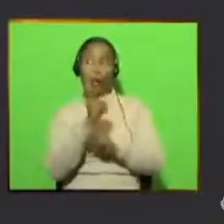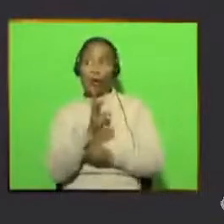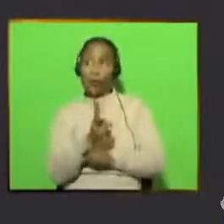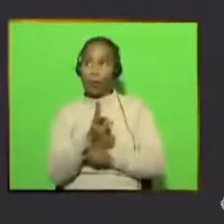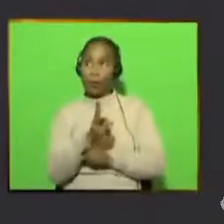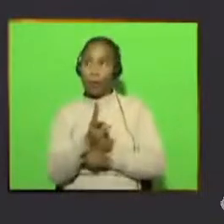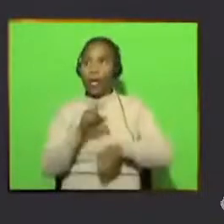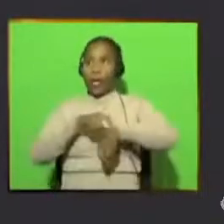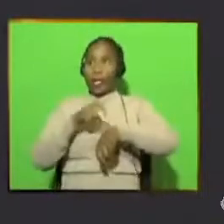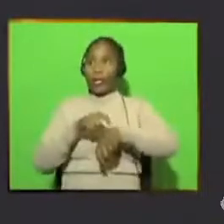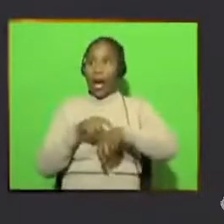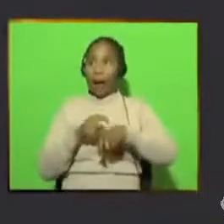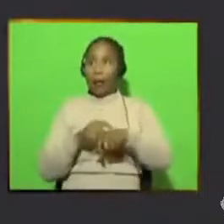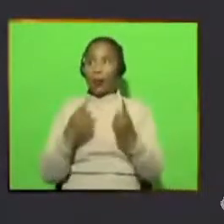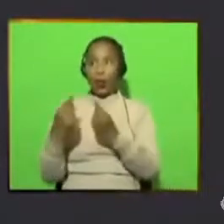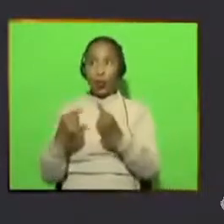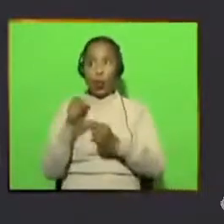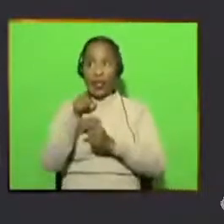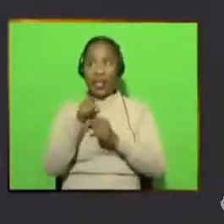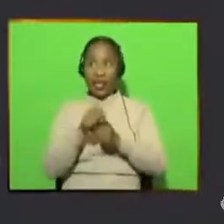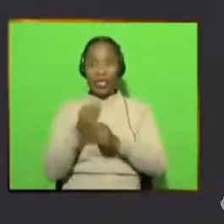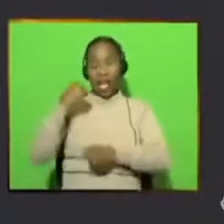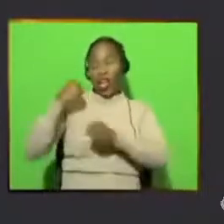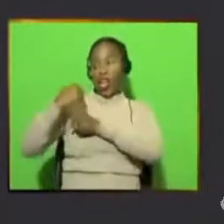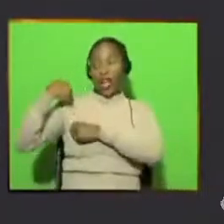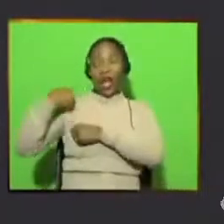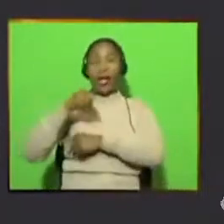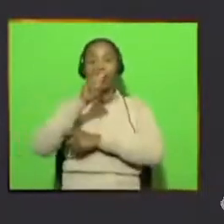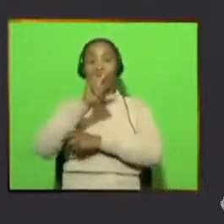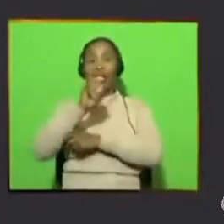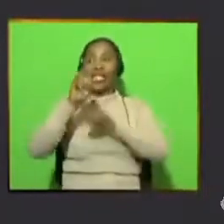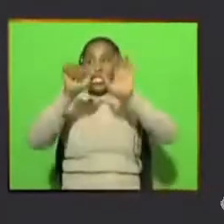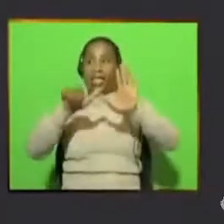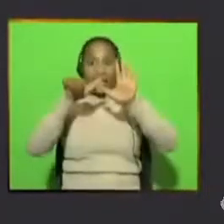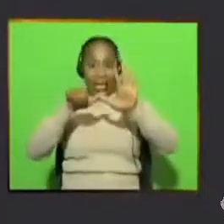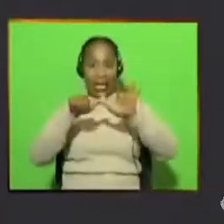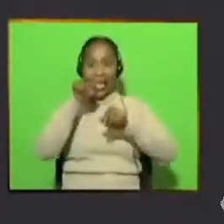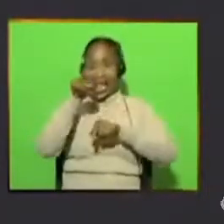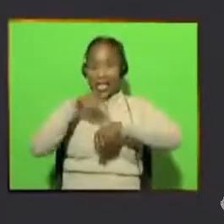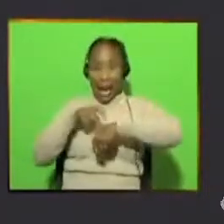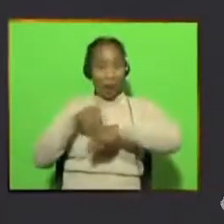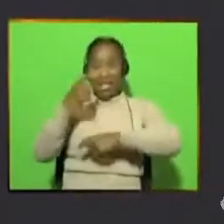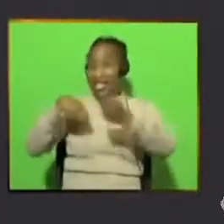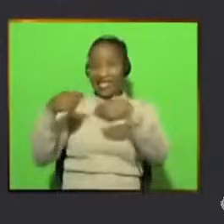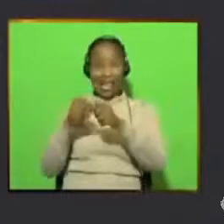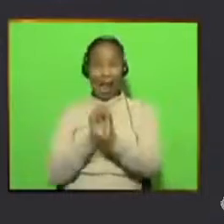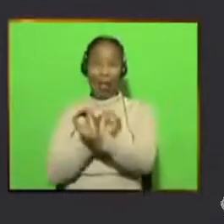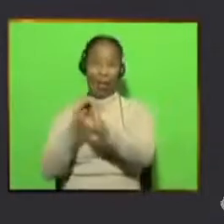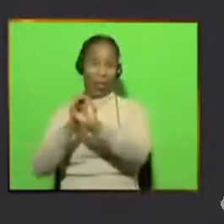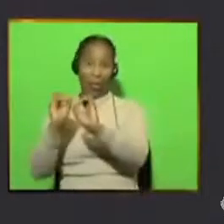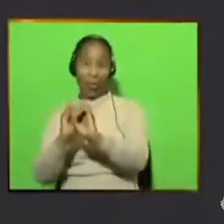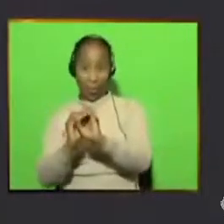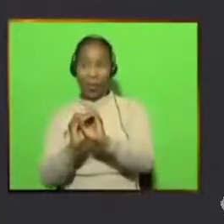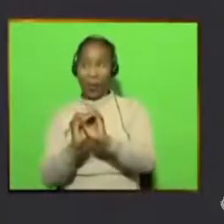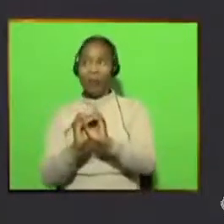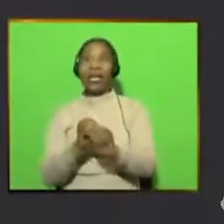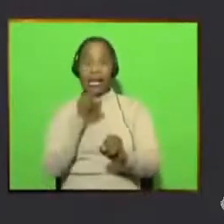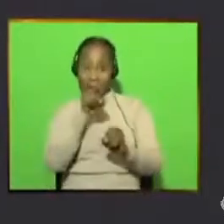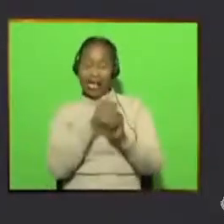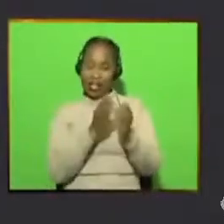When they were doing it in 2016, they were not sellouts. They don't have the only